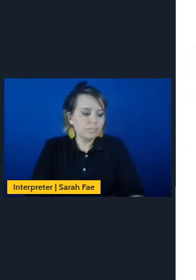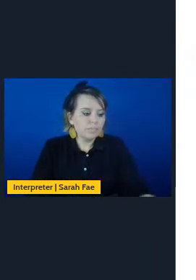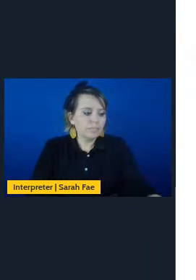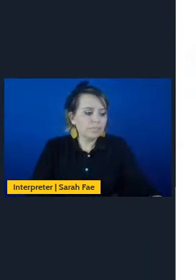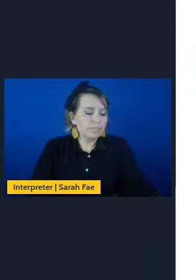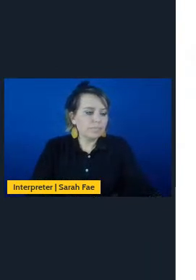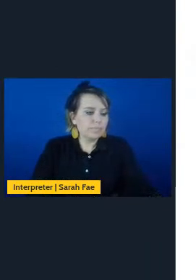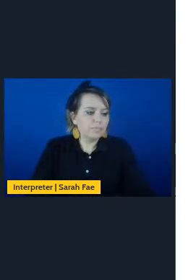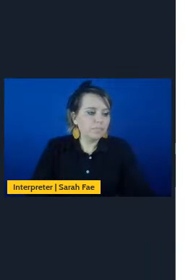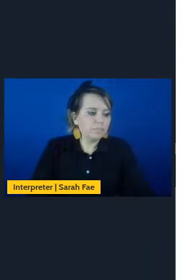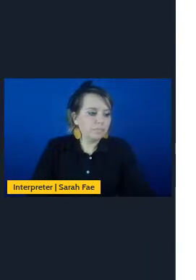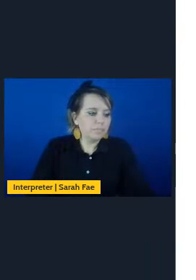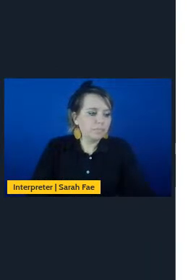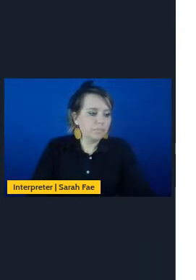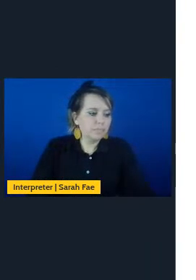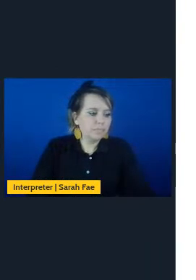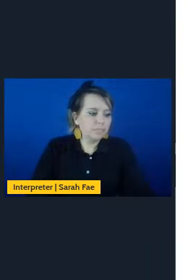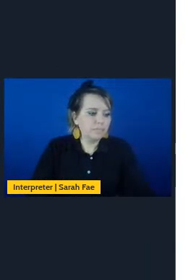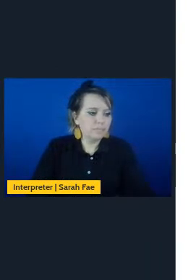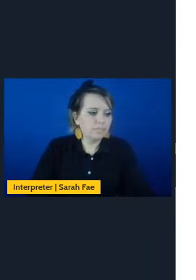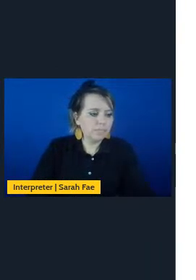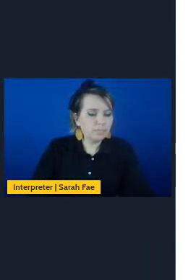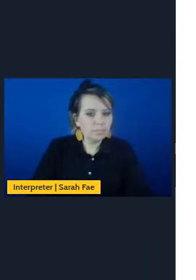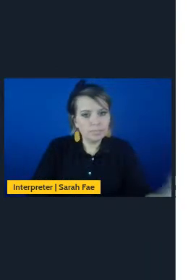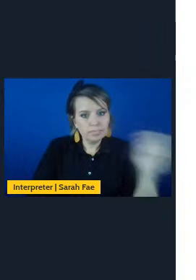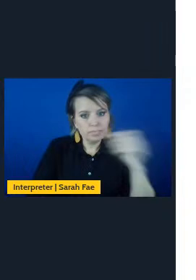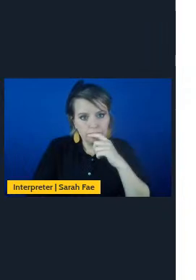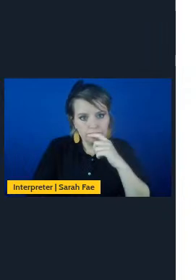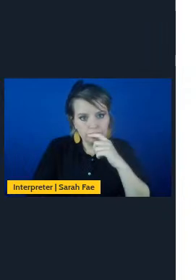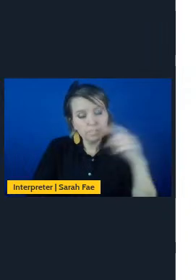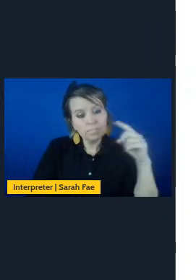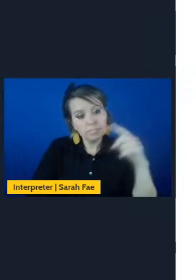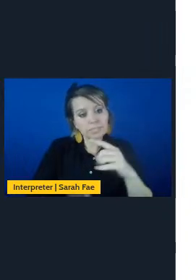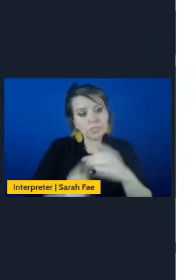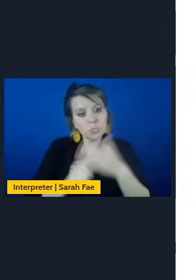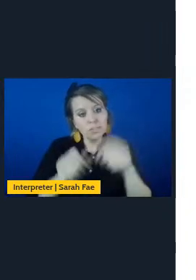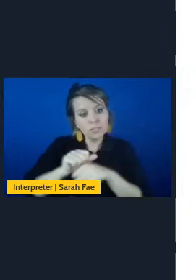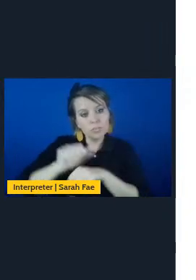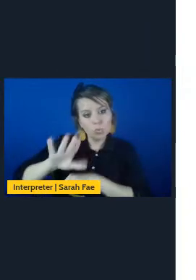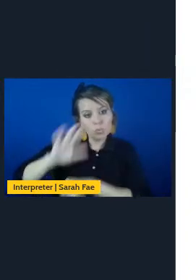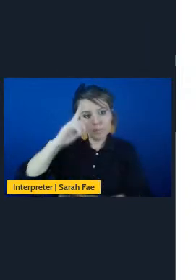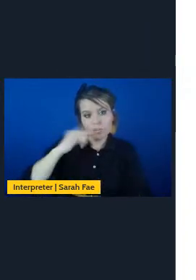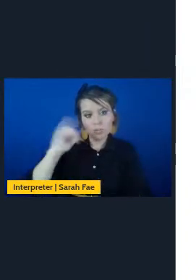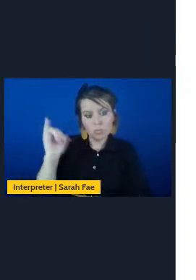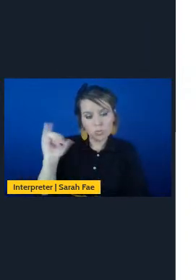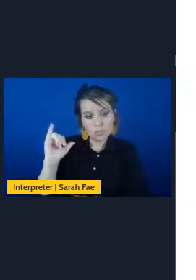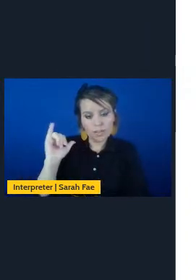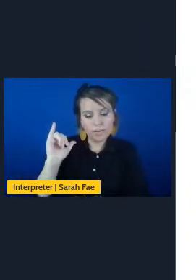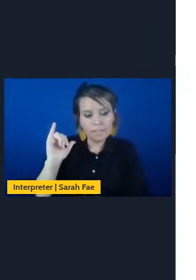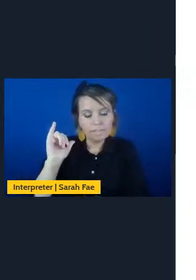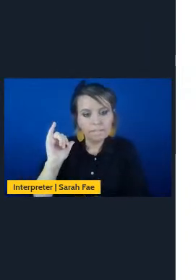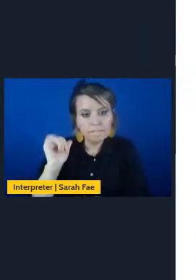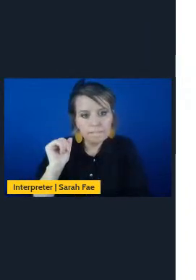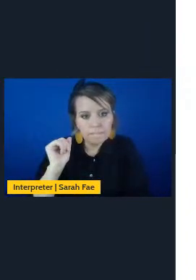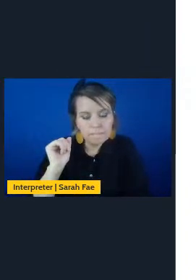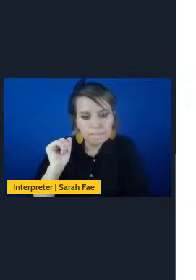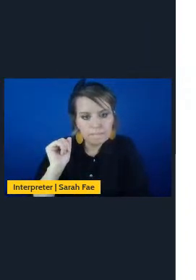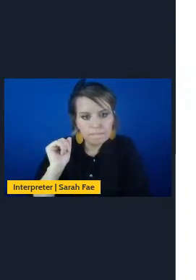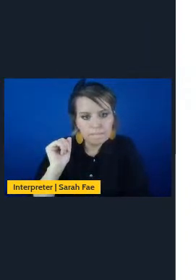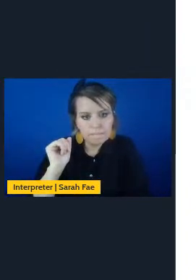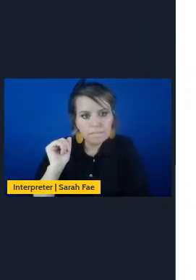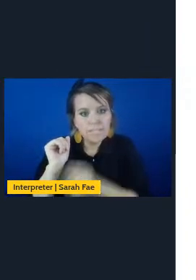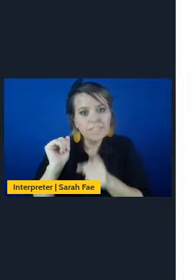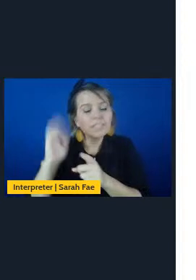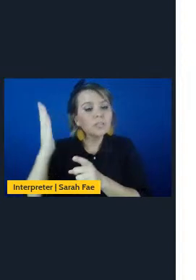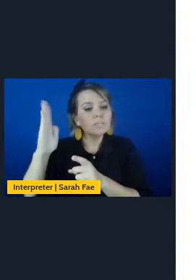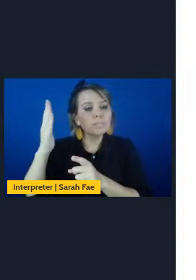This is how it looks like in terms of deployments. So we have our external repository that we mirror. This mirroring